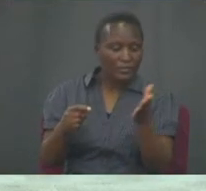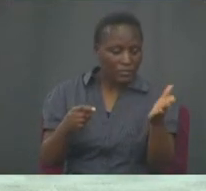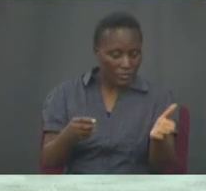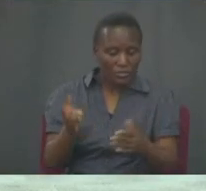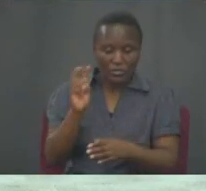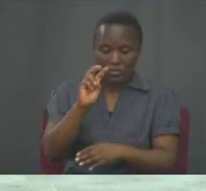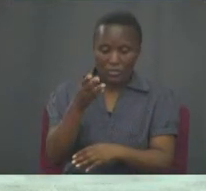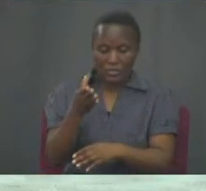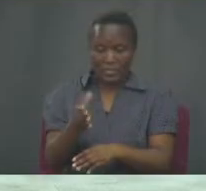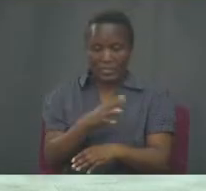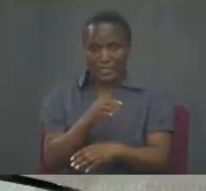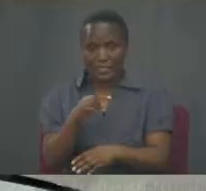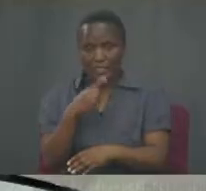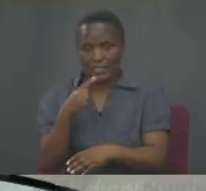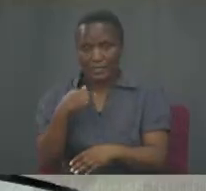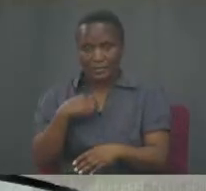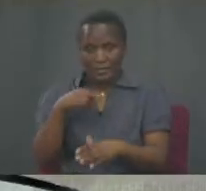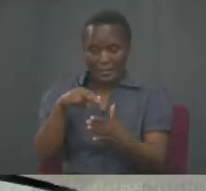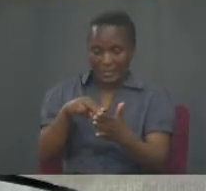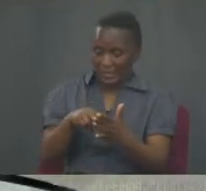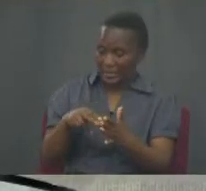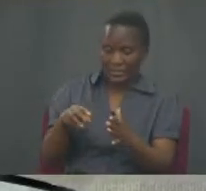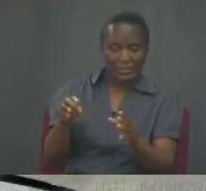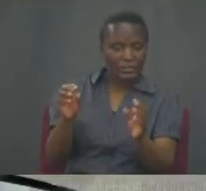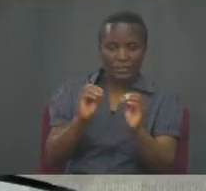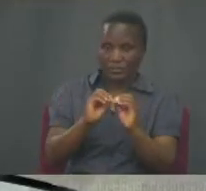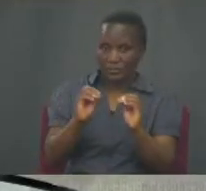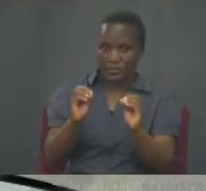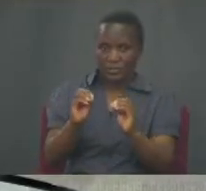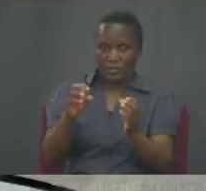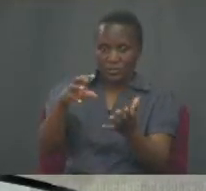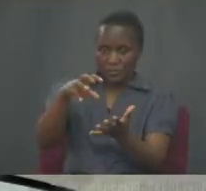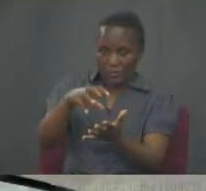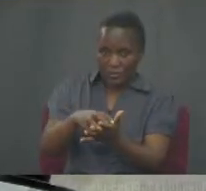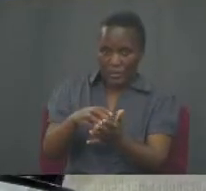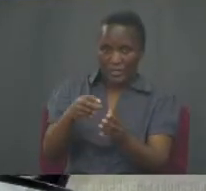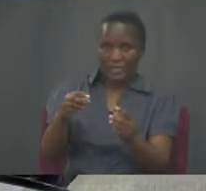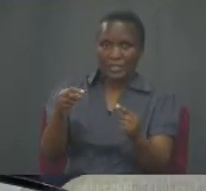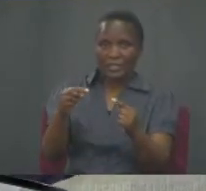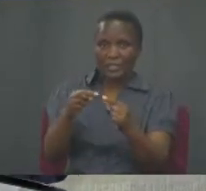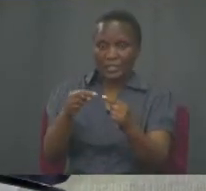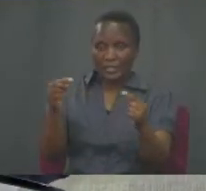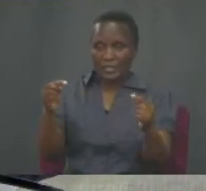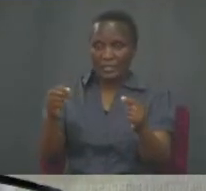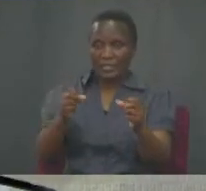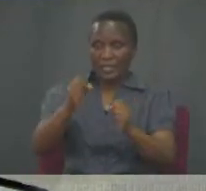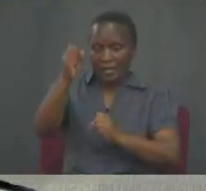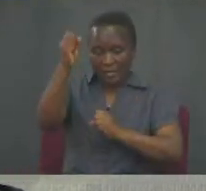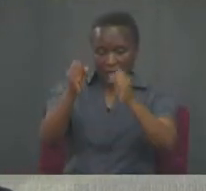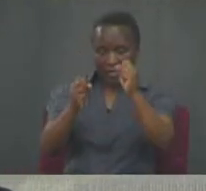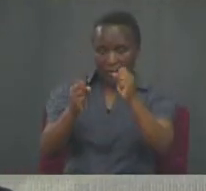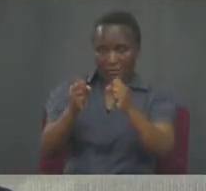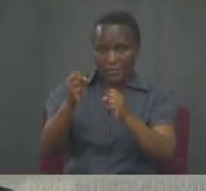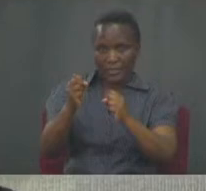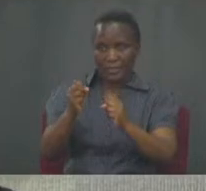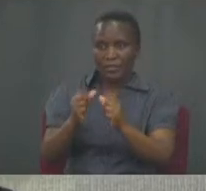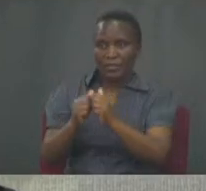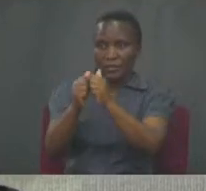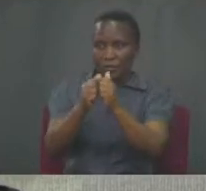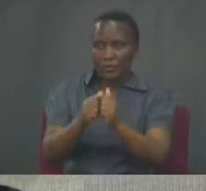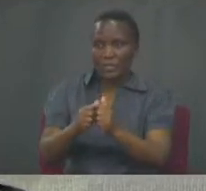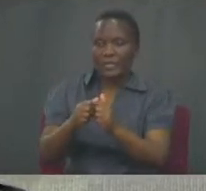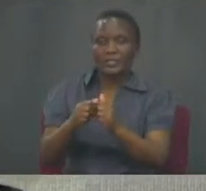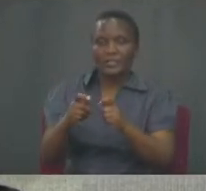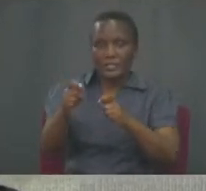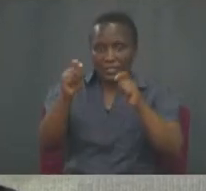no chance against an army that has iron chariots. And he shrank from duty. I stand no chance.